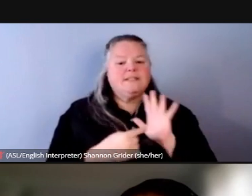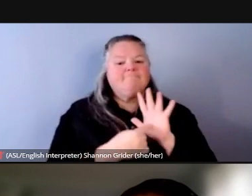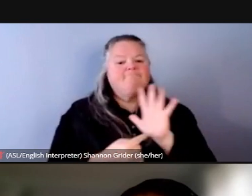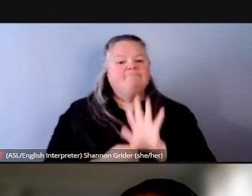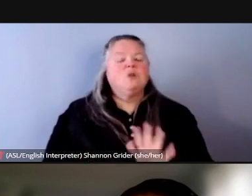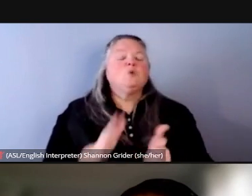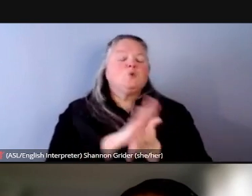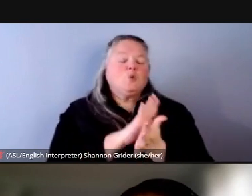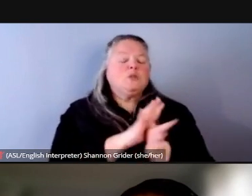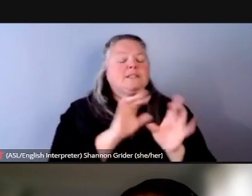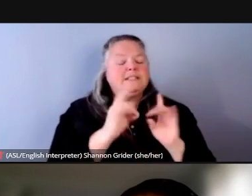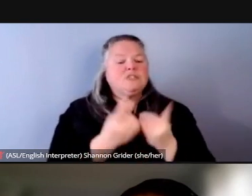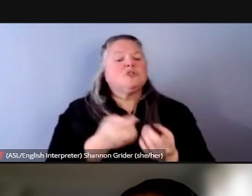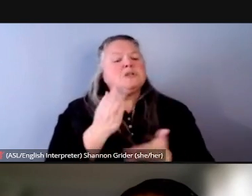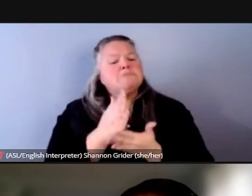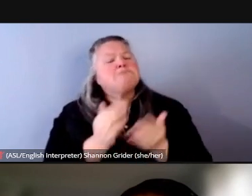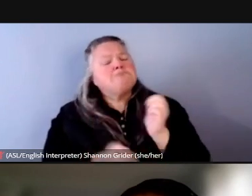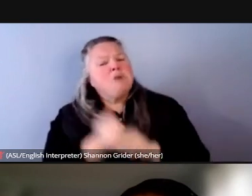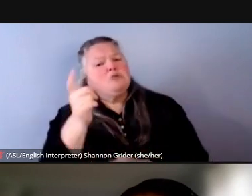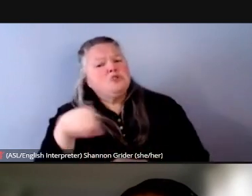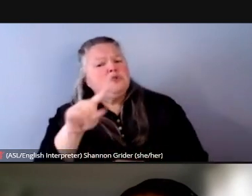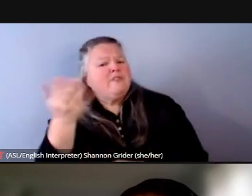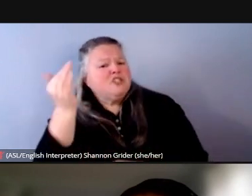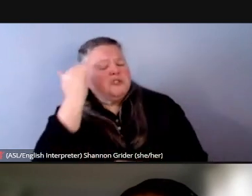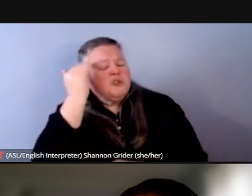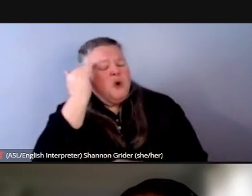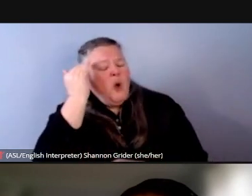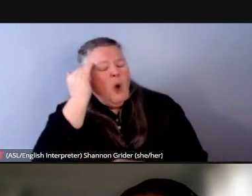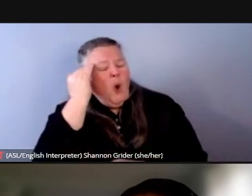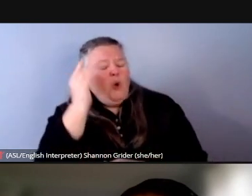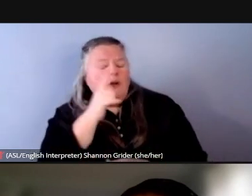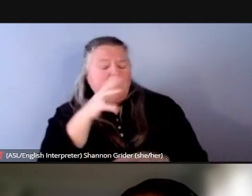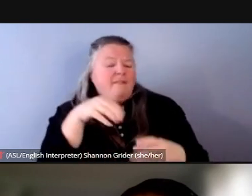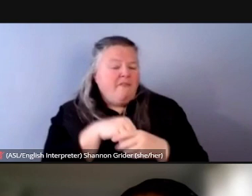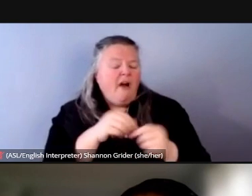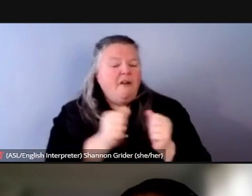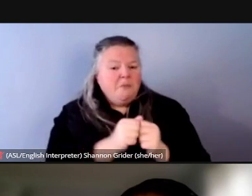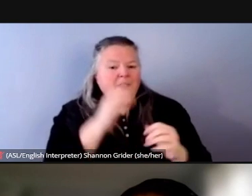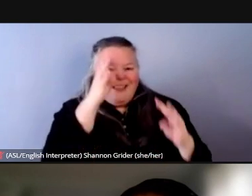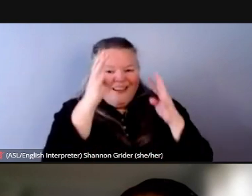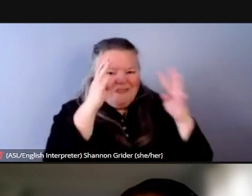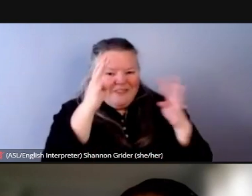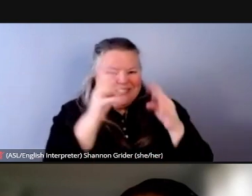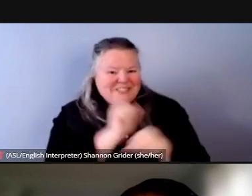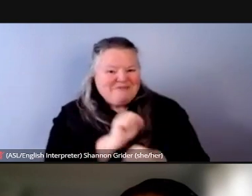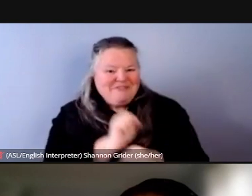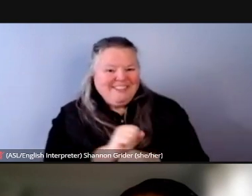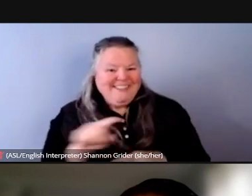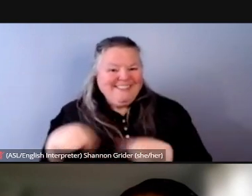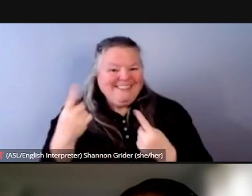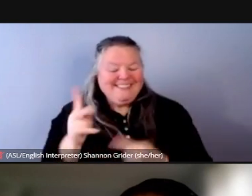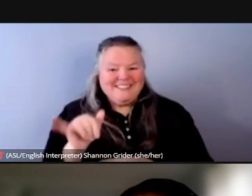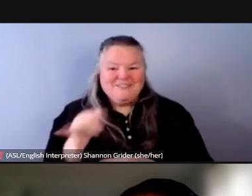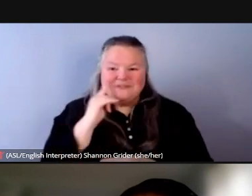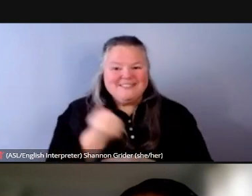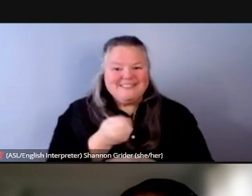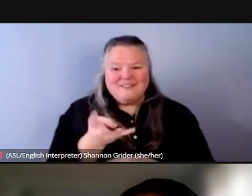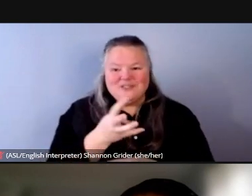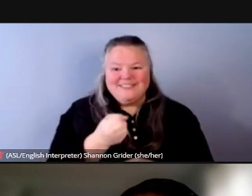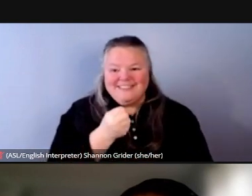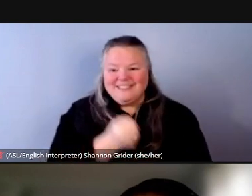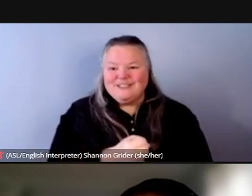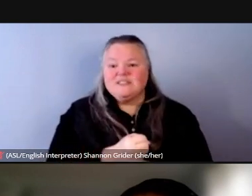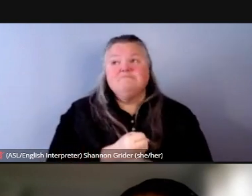that are probably going to be familiar to folks on this call that have been engaging in innovation work in Kentucky for the past, several years, or even going